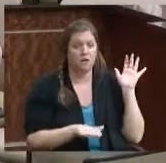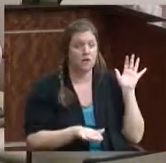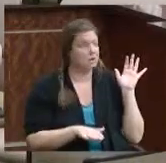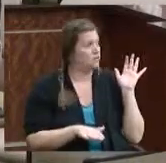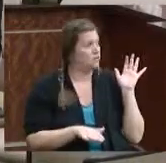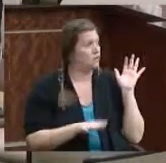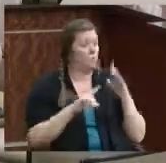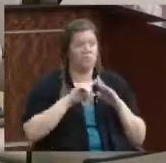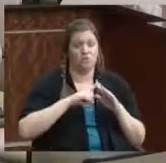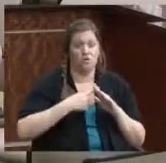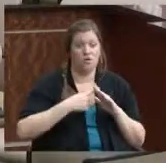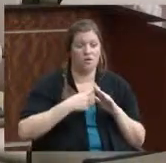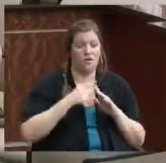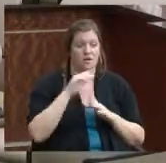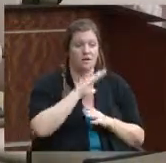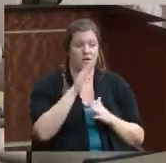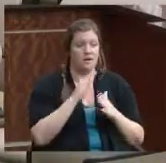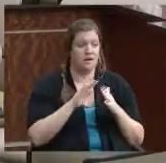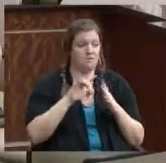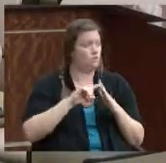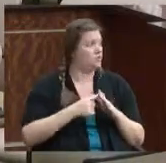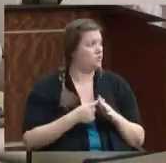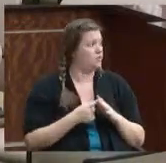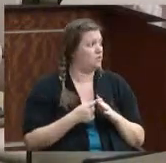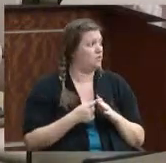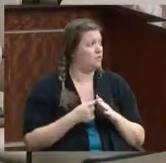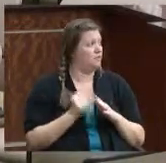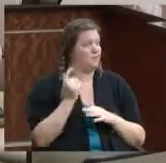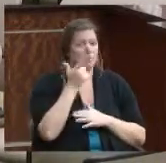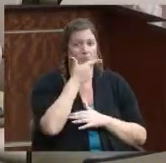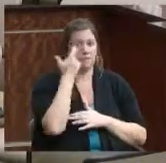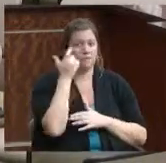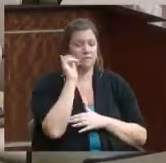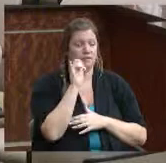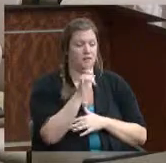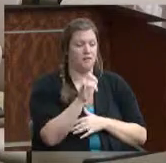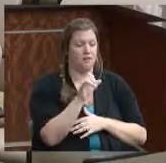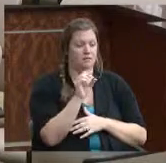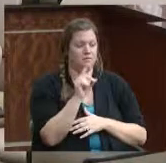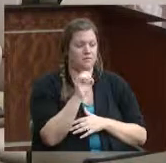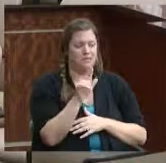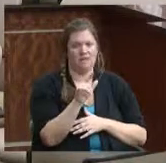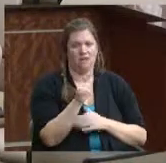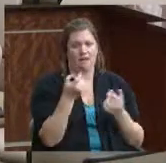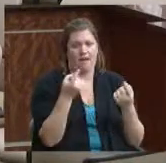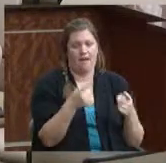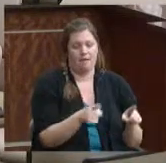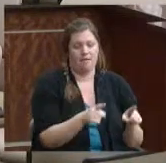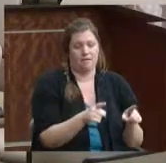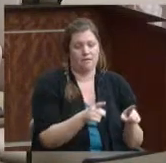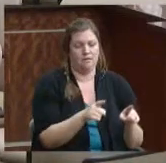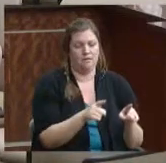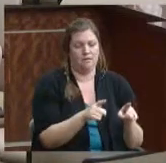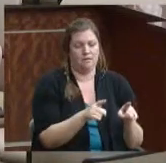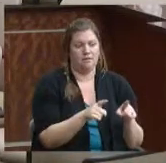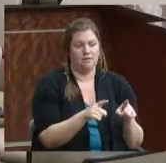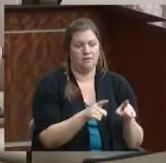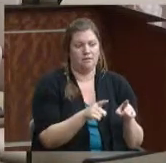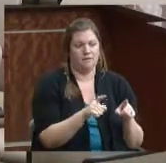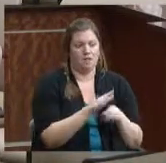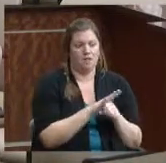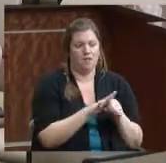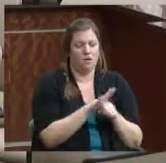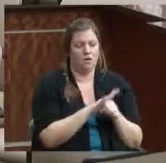when the trial started, it never started, because there was a deal cut at the